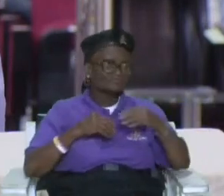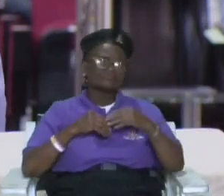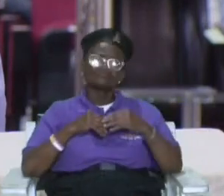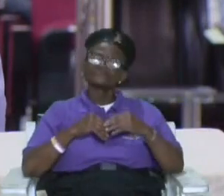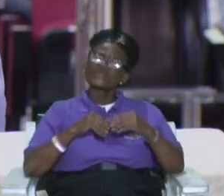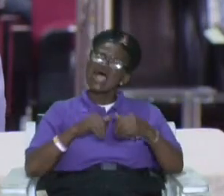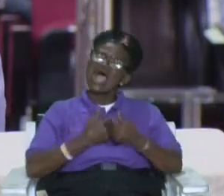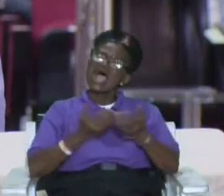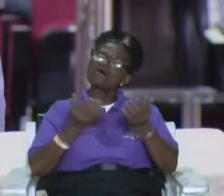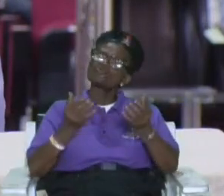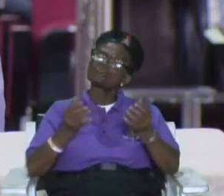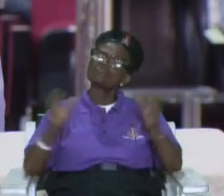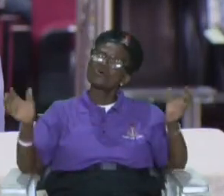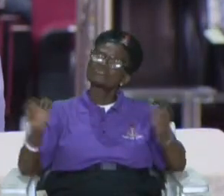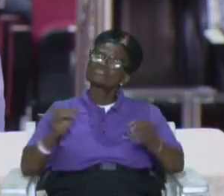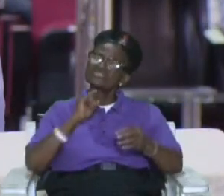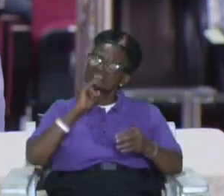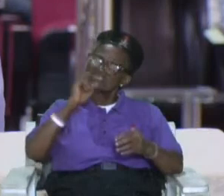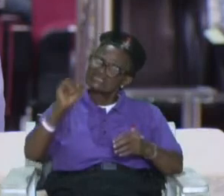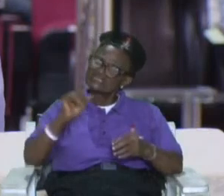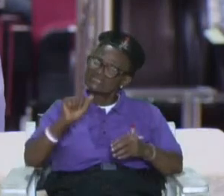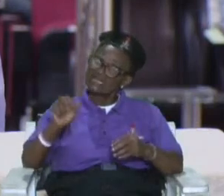How much is an envelope?